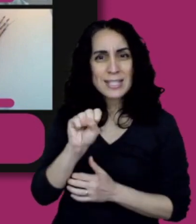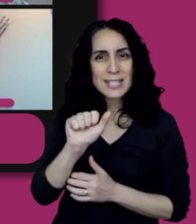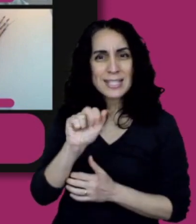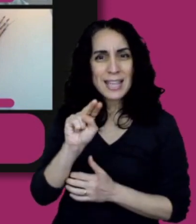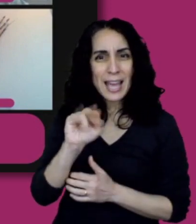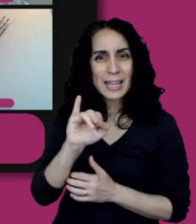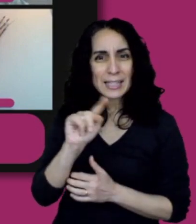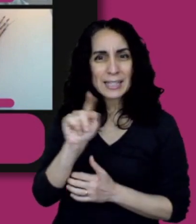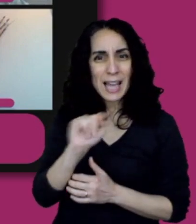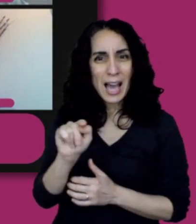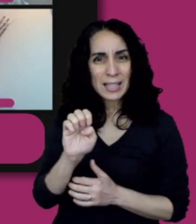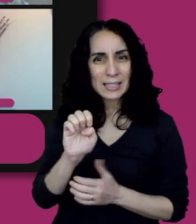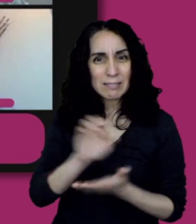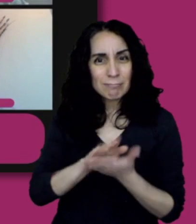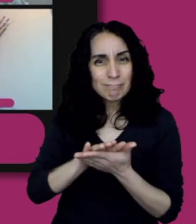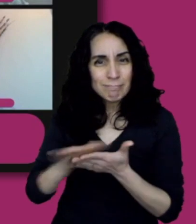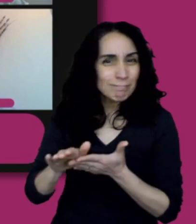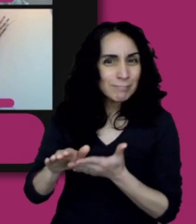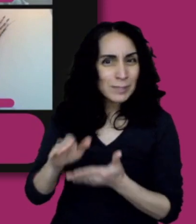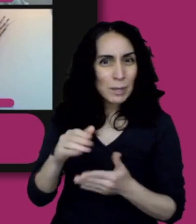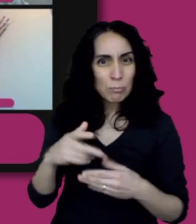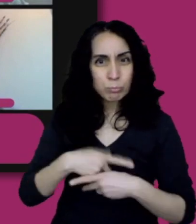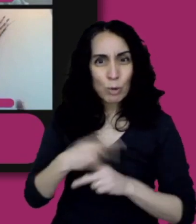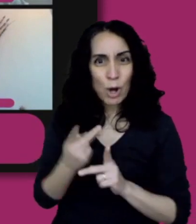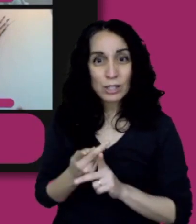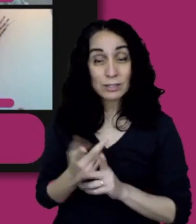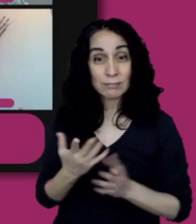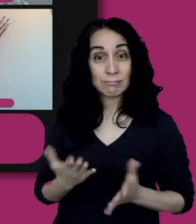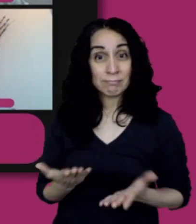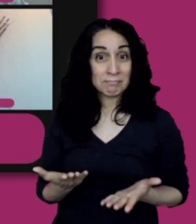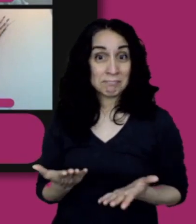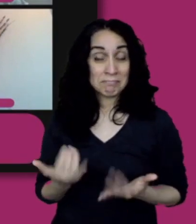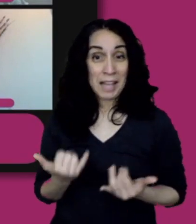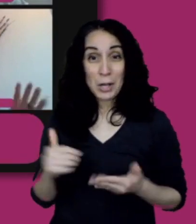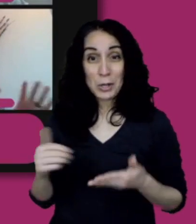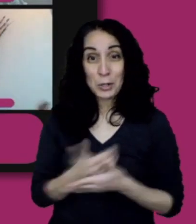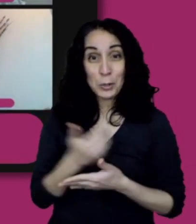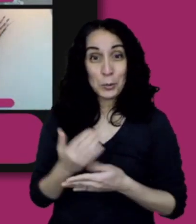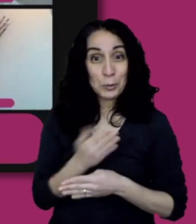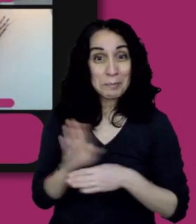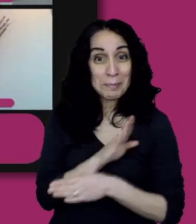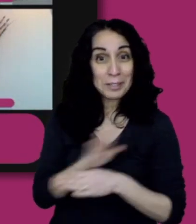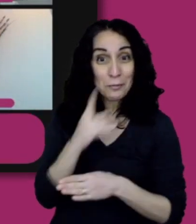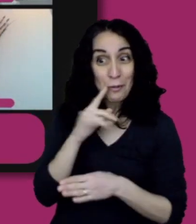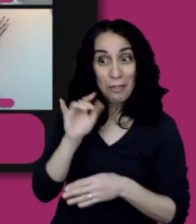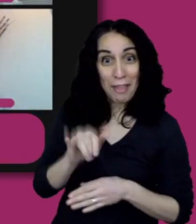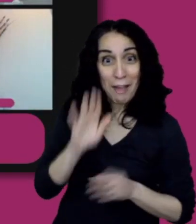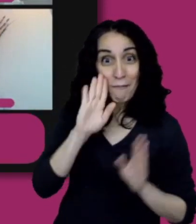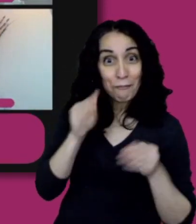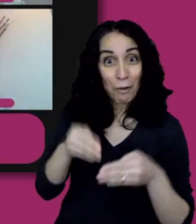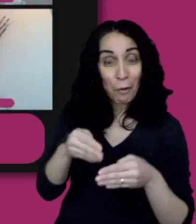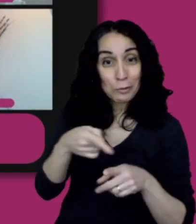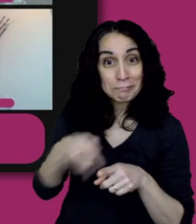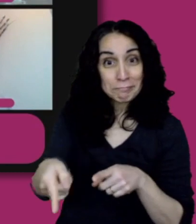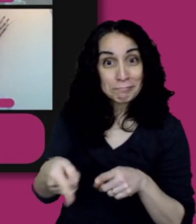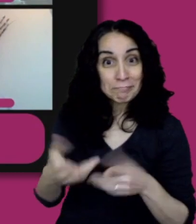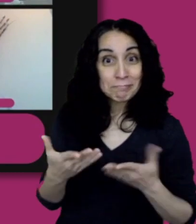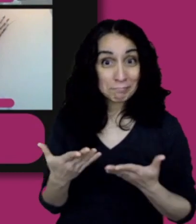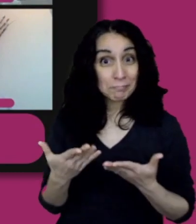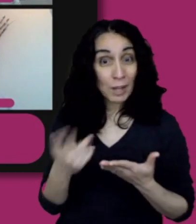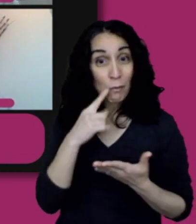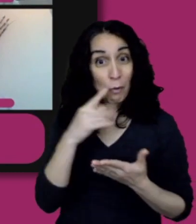how do you sanitize products, for example. So there's a whole new industry of people that are now focused on that. That looks like for